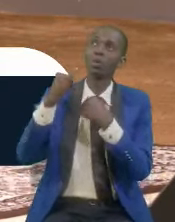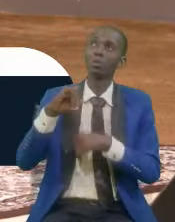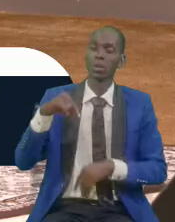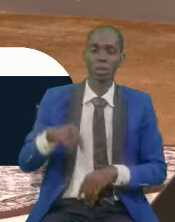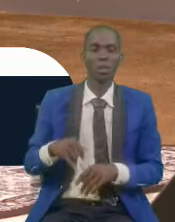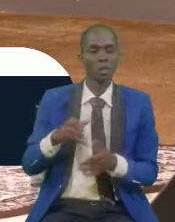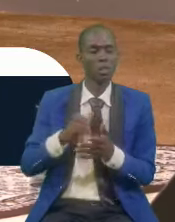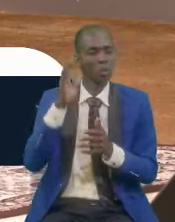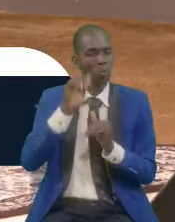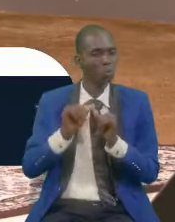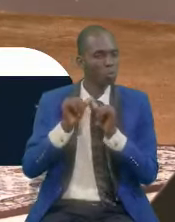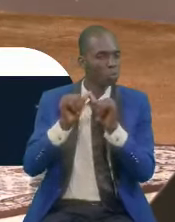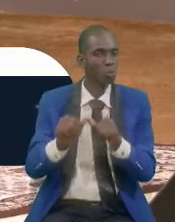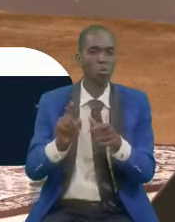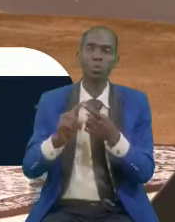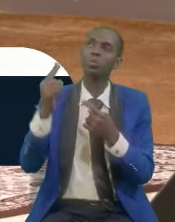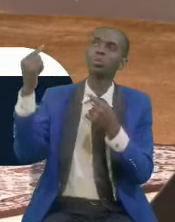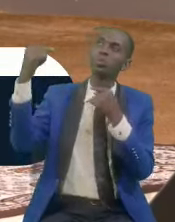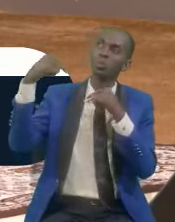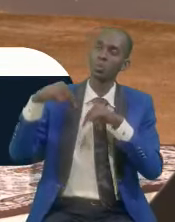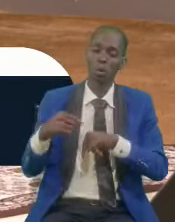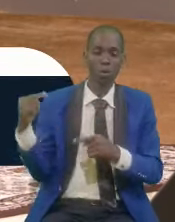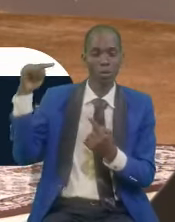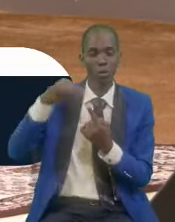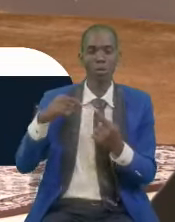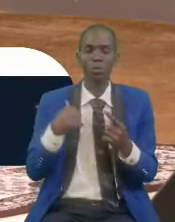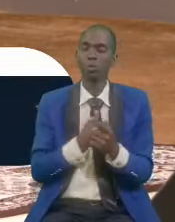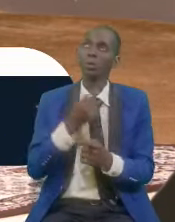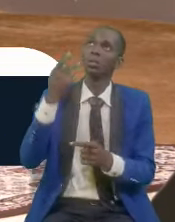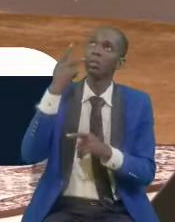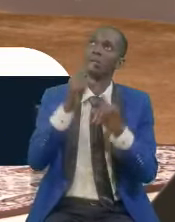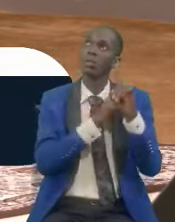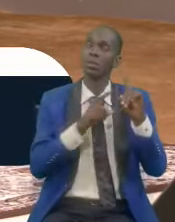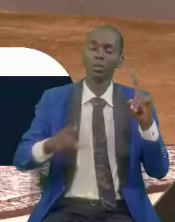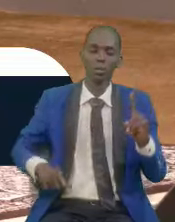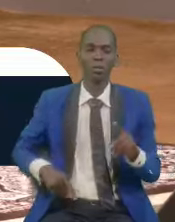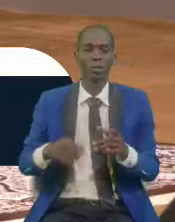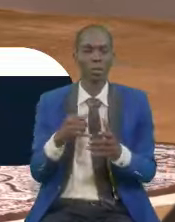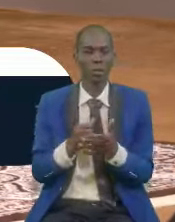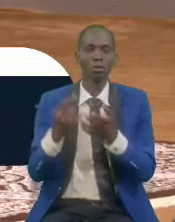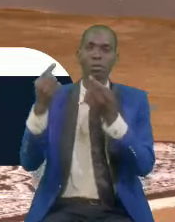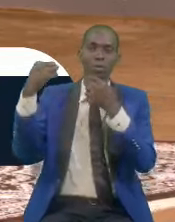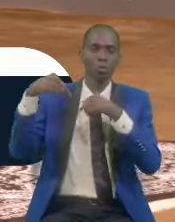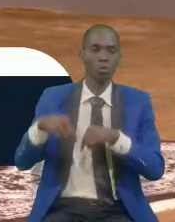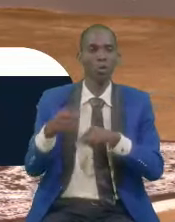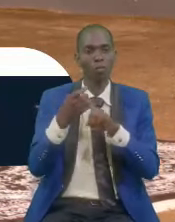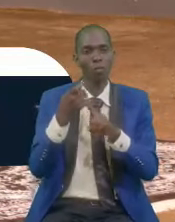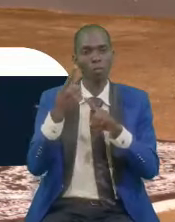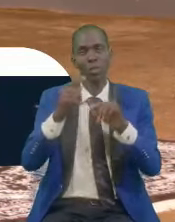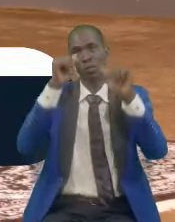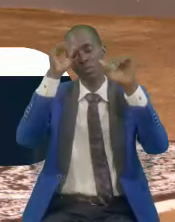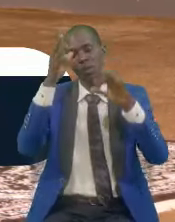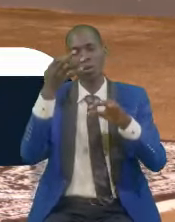keep coming down until we see the Lord face to face. Cometh down from the Father